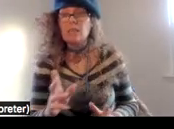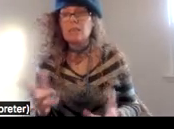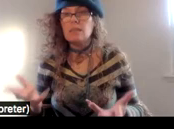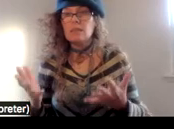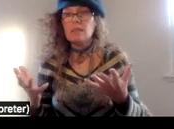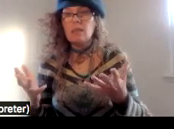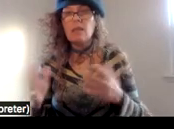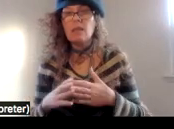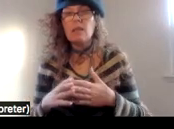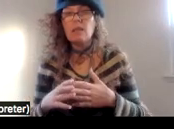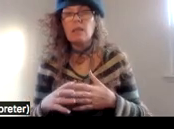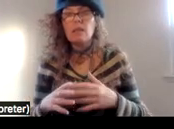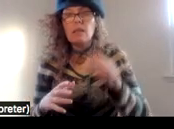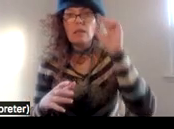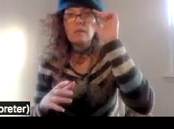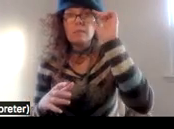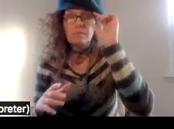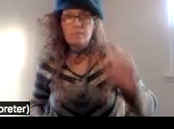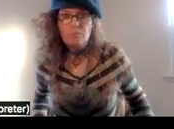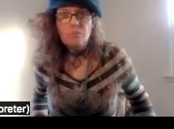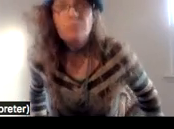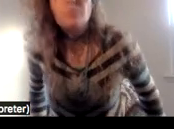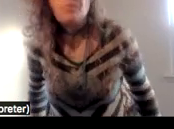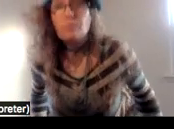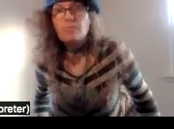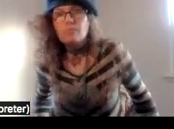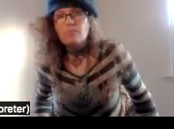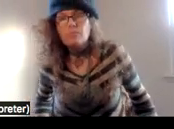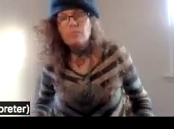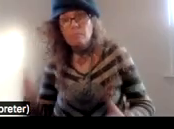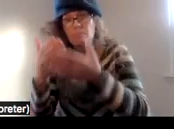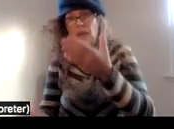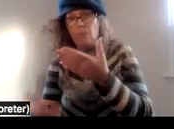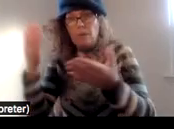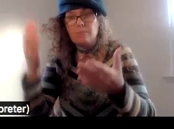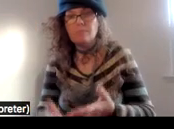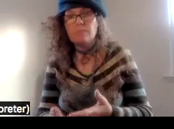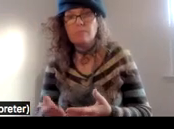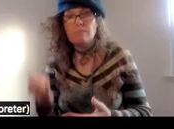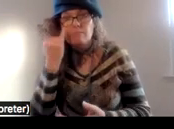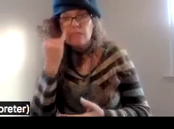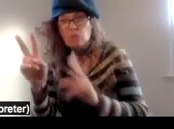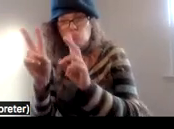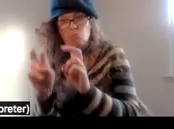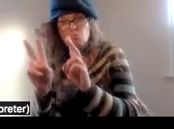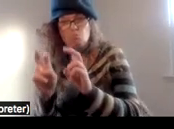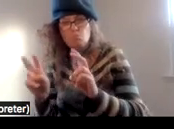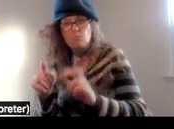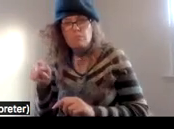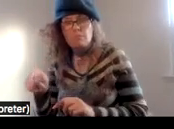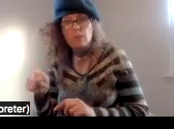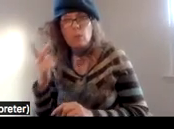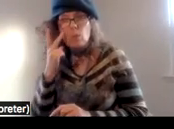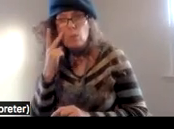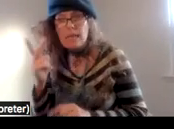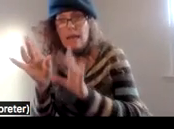not the official i'm not we're not talking about that one um but anyway so if you look at this you'll see that he keeps